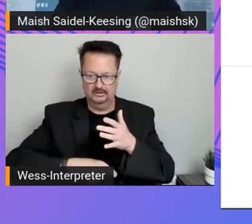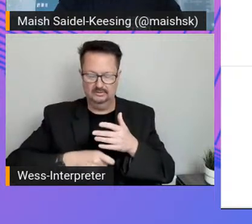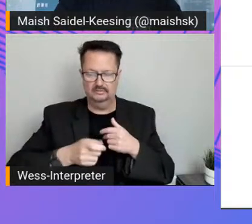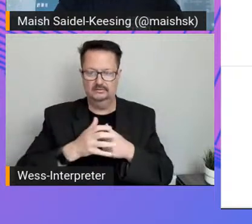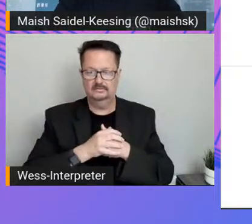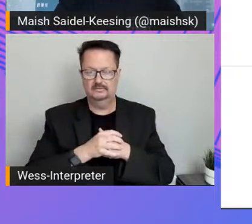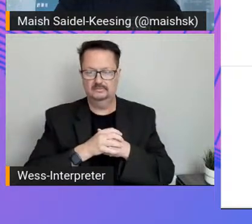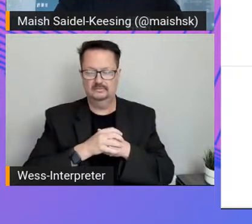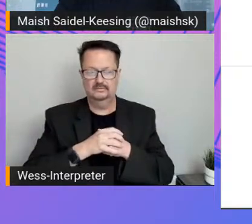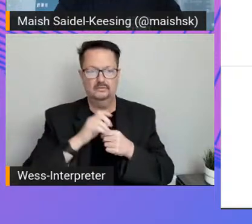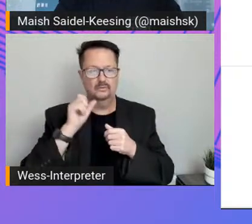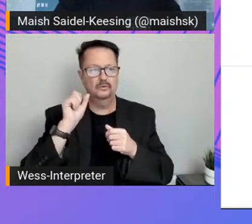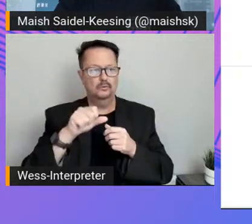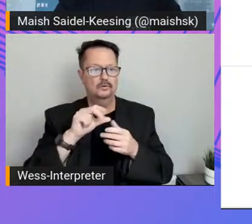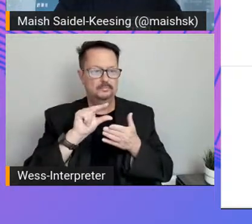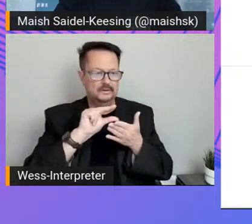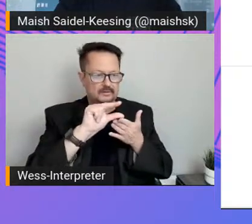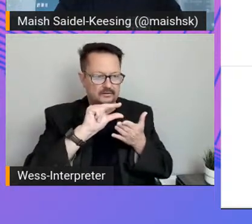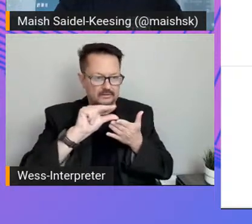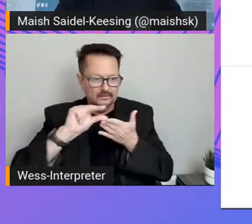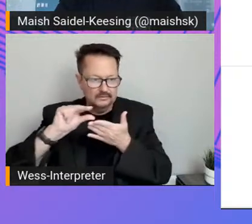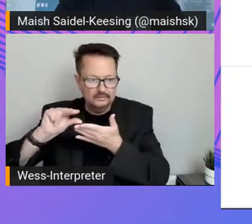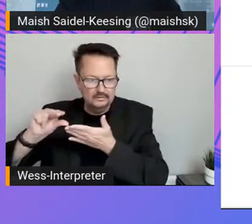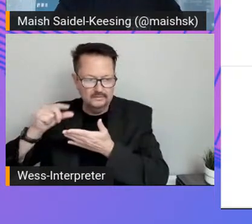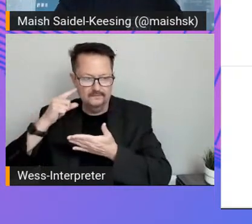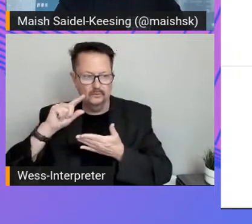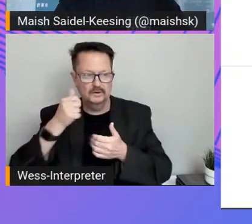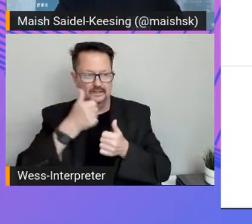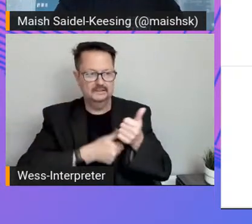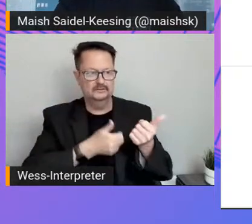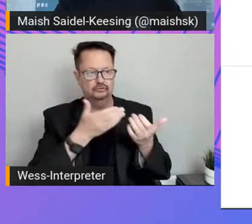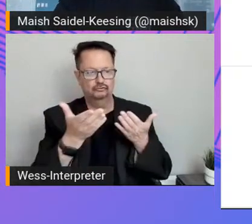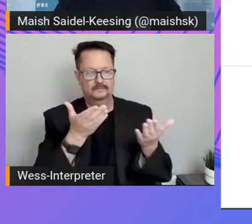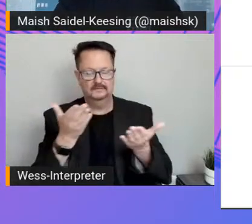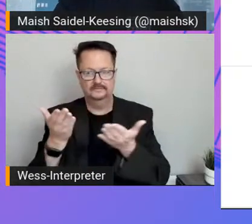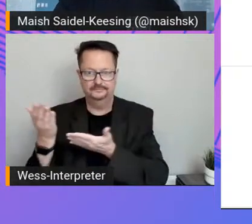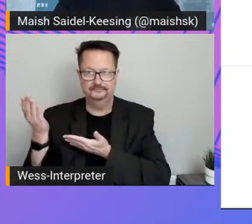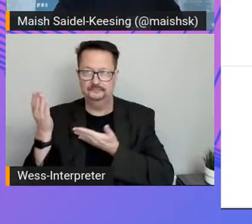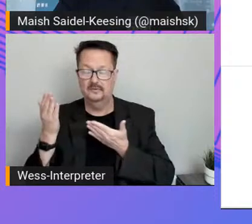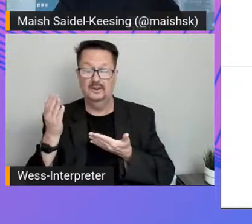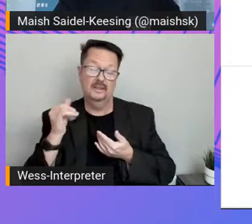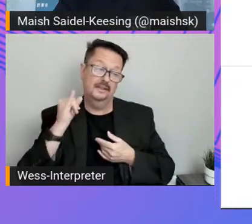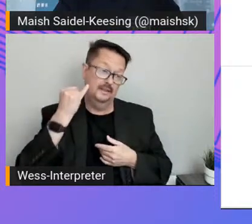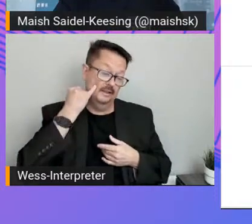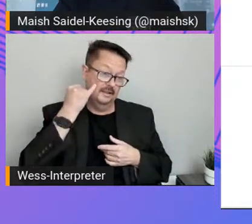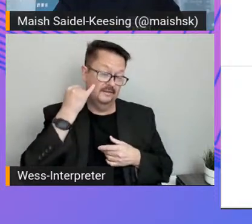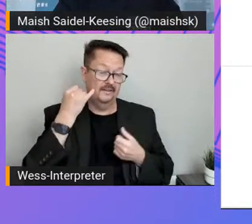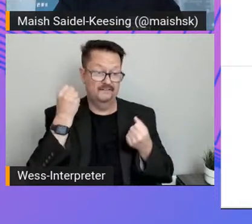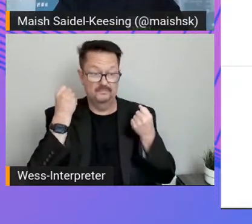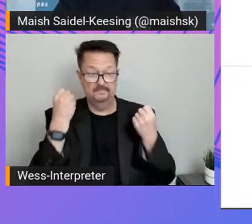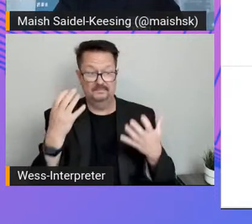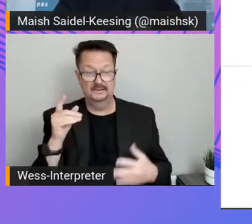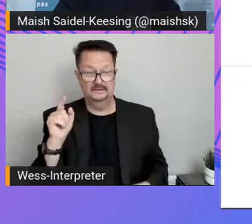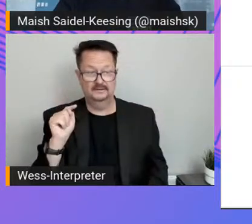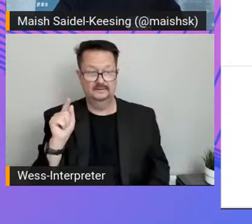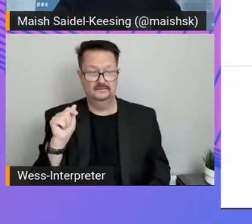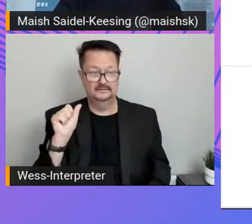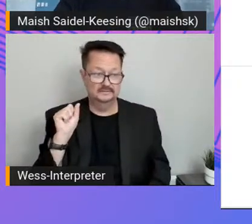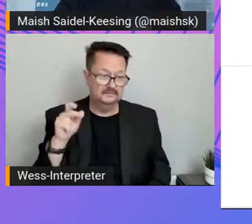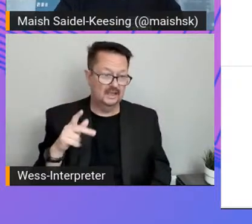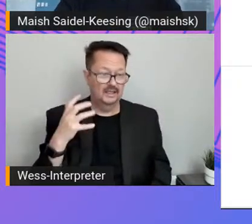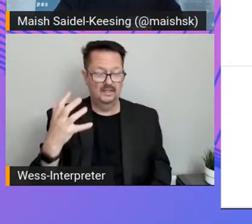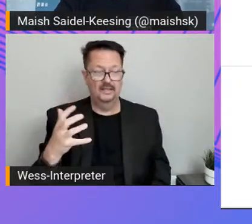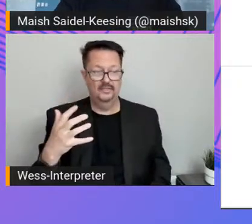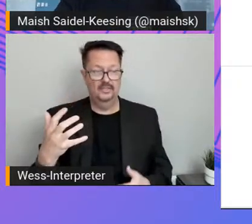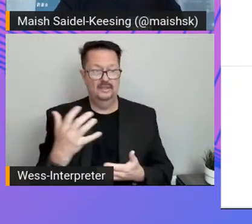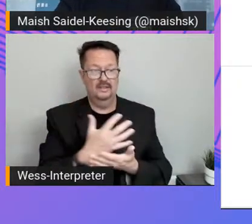can be allocated per service. So if a service has so many tasks running and those tasks take so much memory and CPU, we